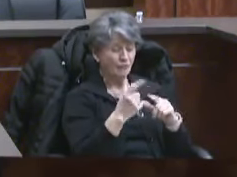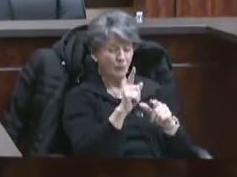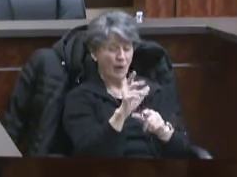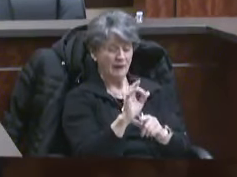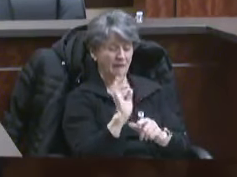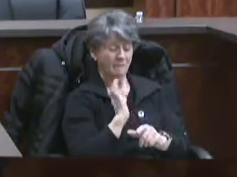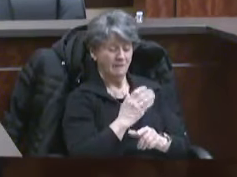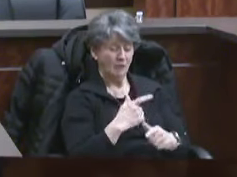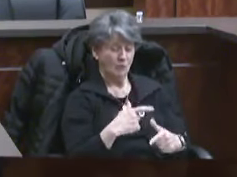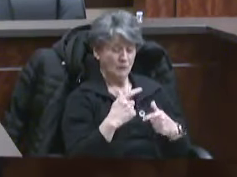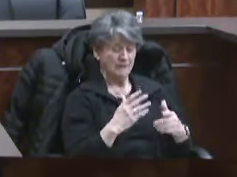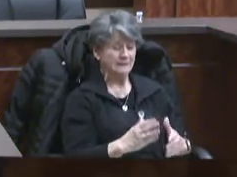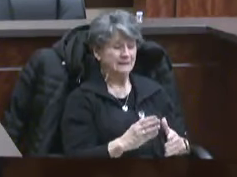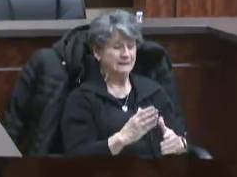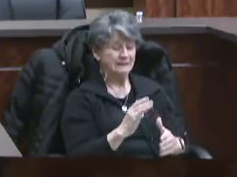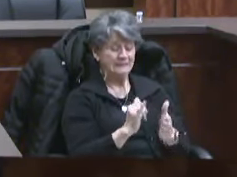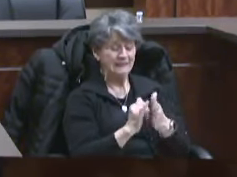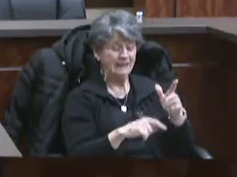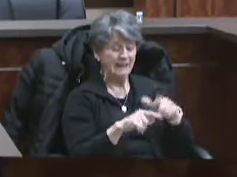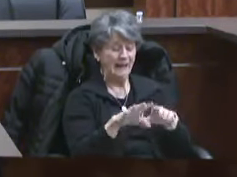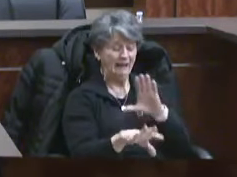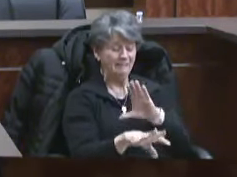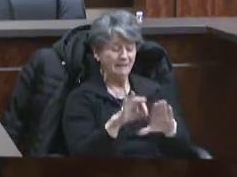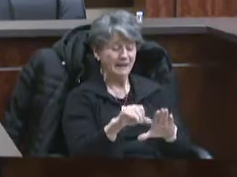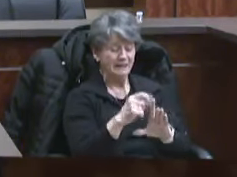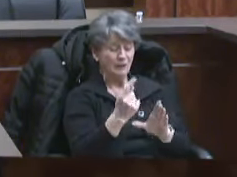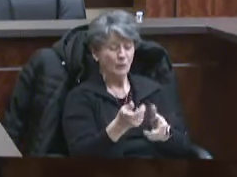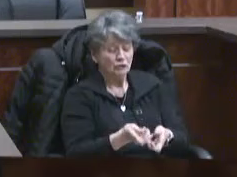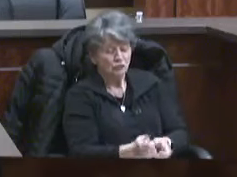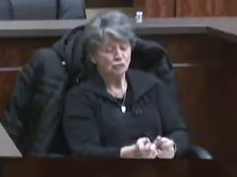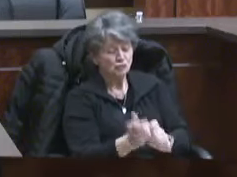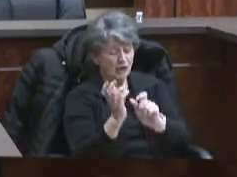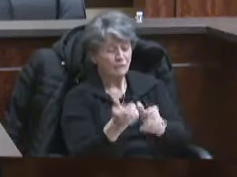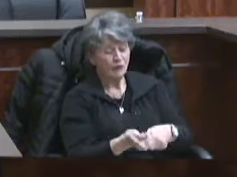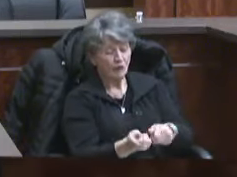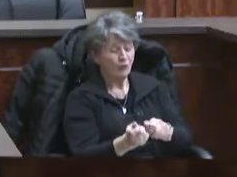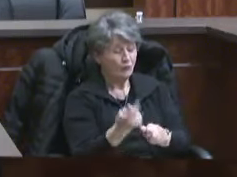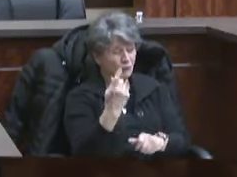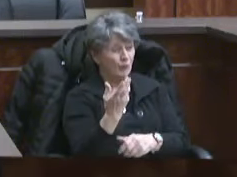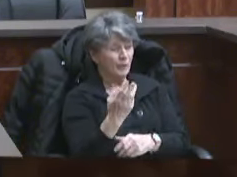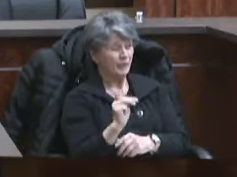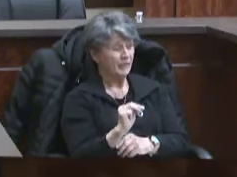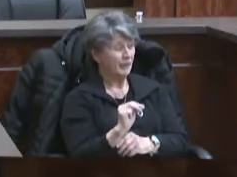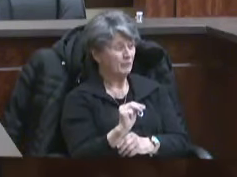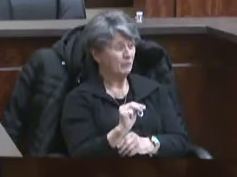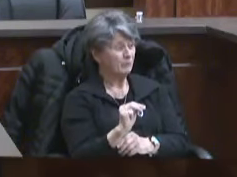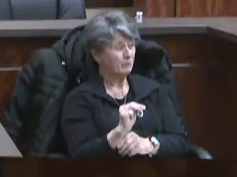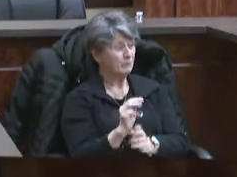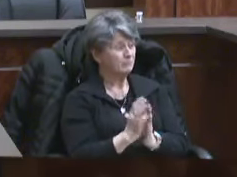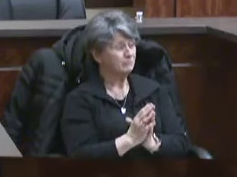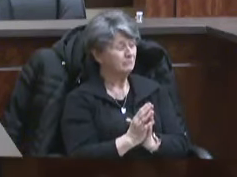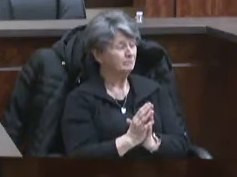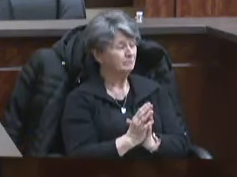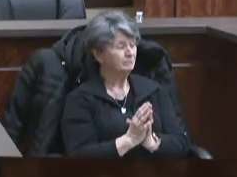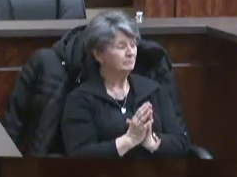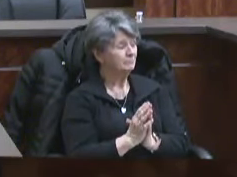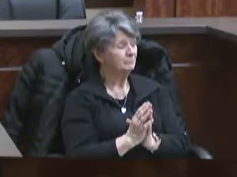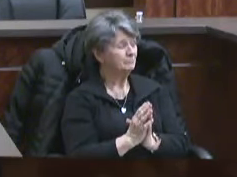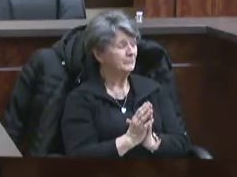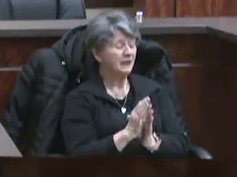residents, and they can't find anybody to shovel their walk. And they're no longer able to do it.